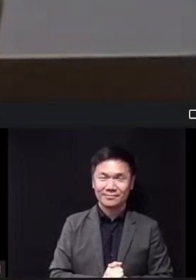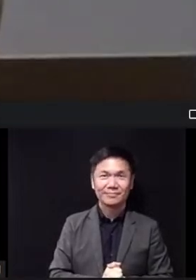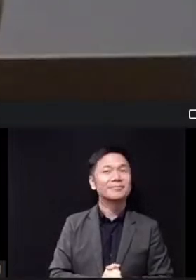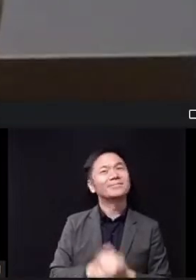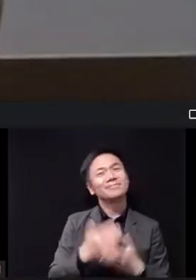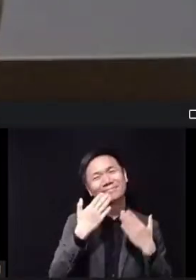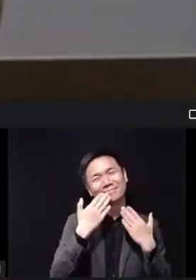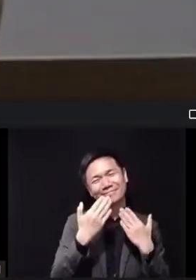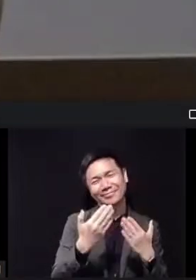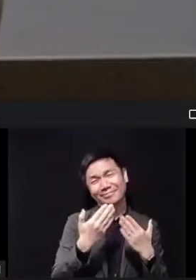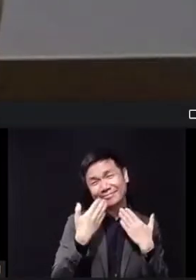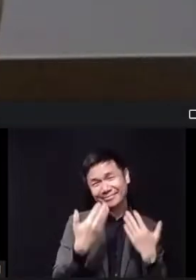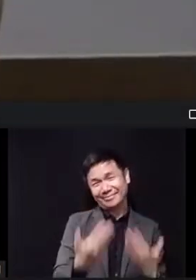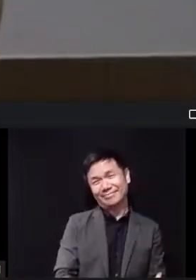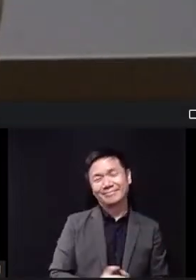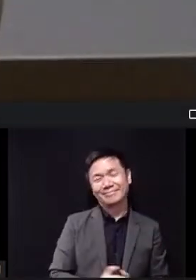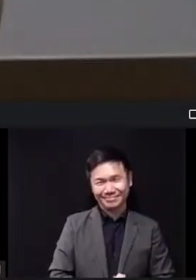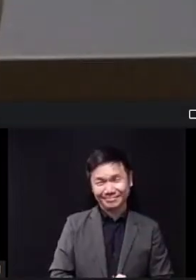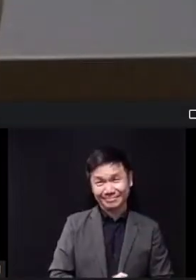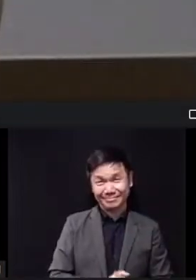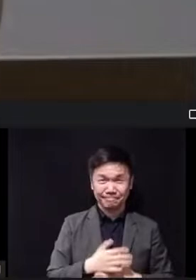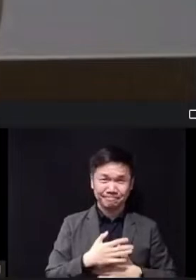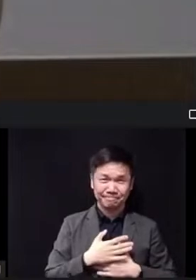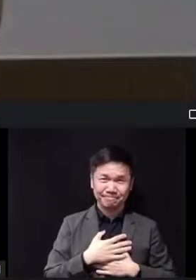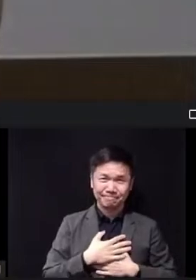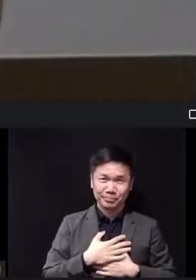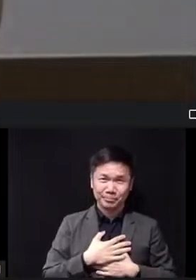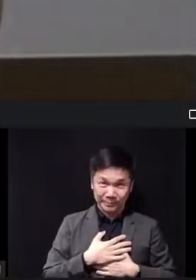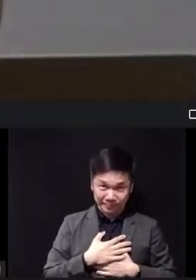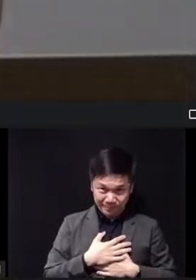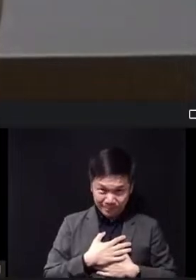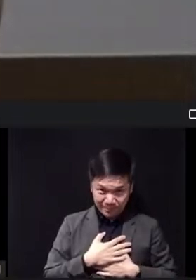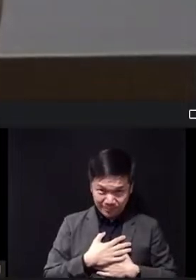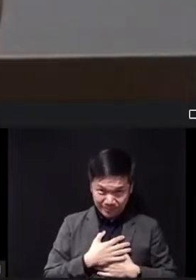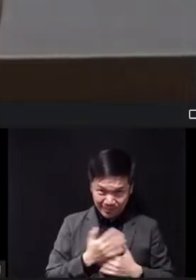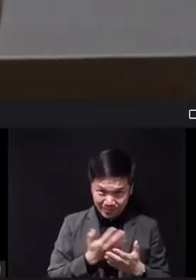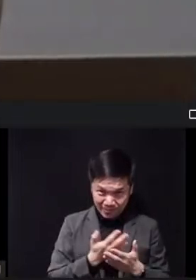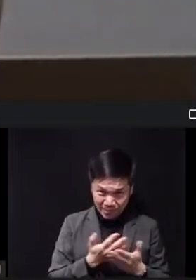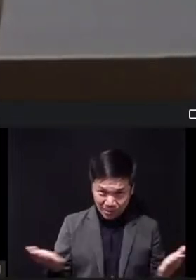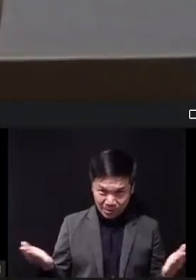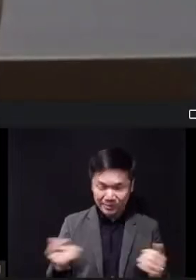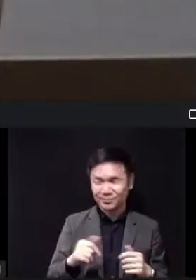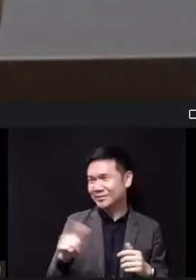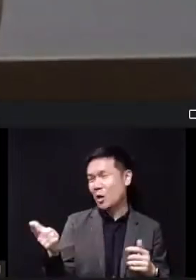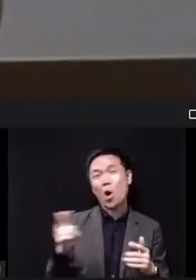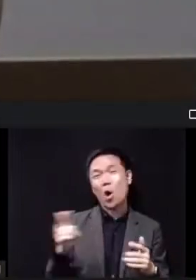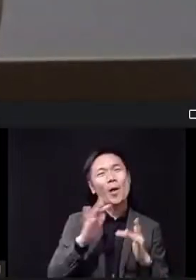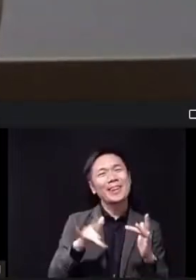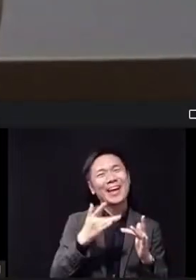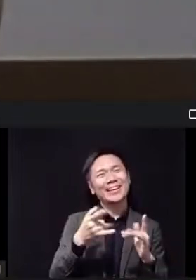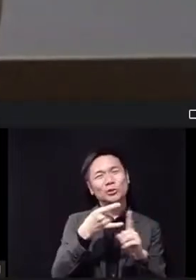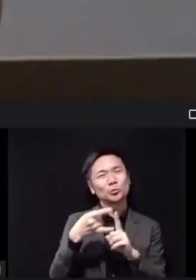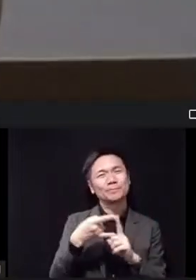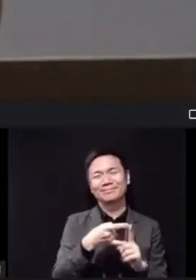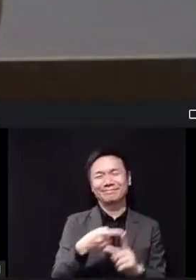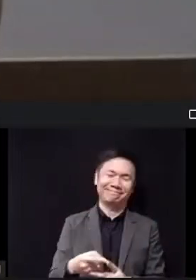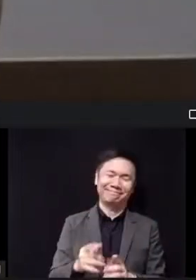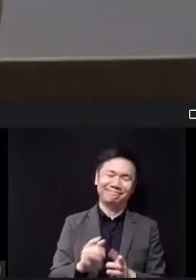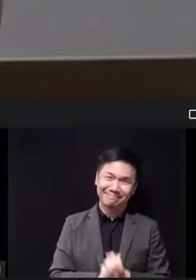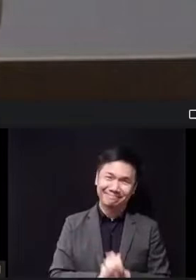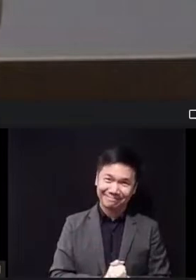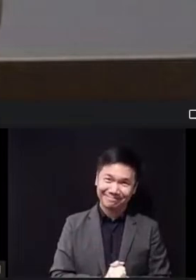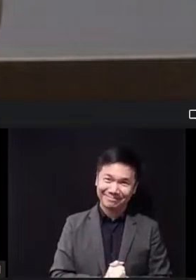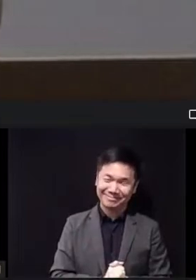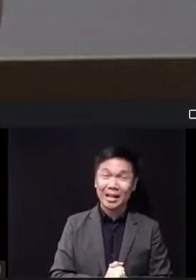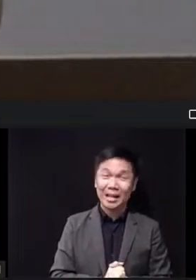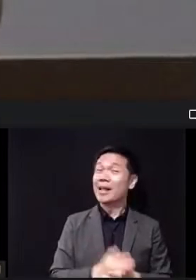I thank all of you sincerely, those who are present in the room and those online. Thank you very much.